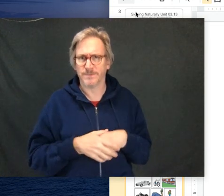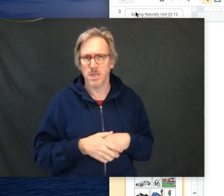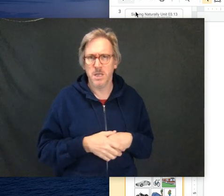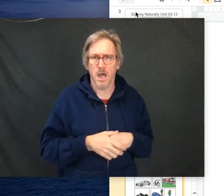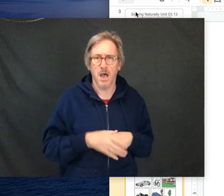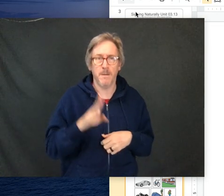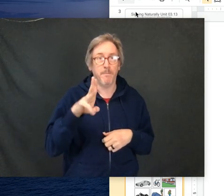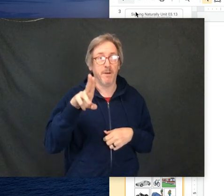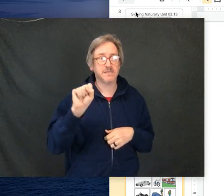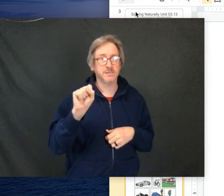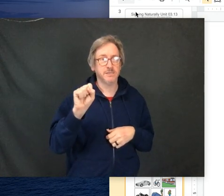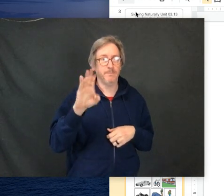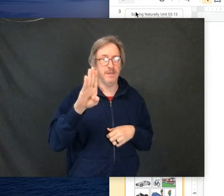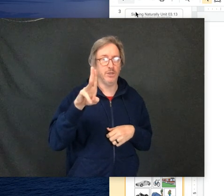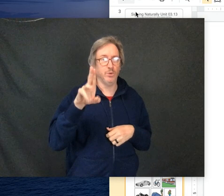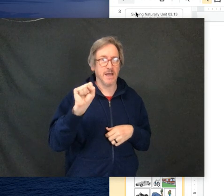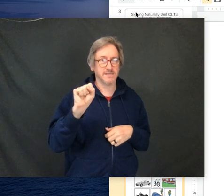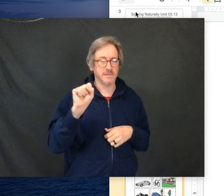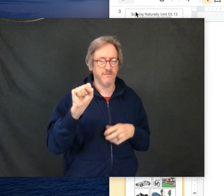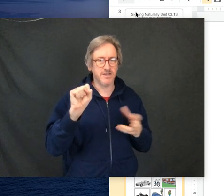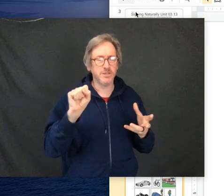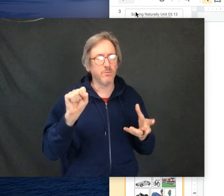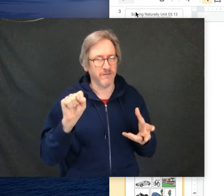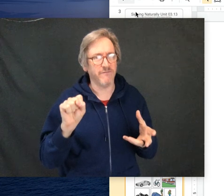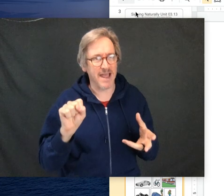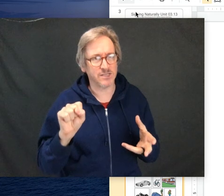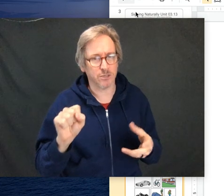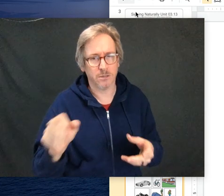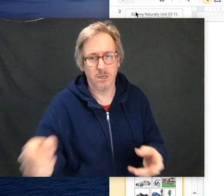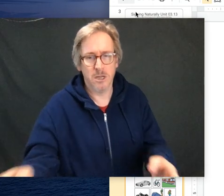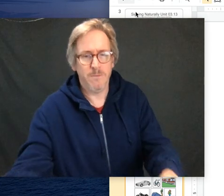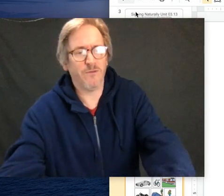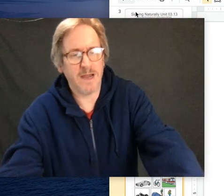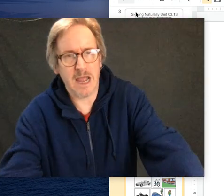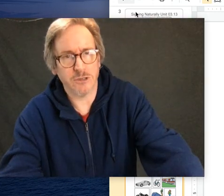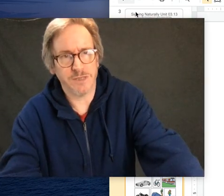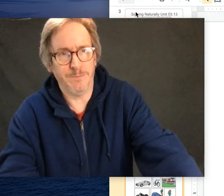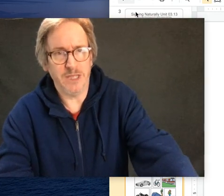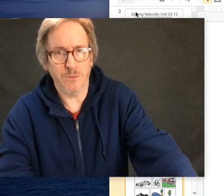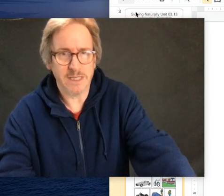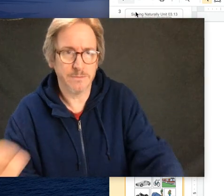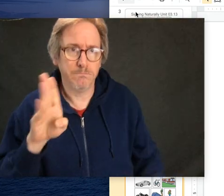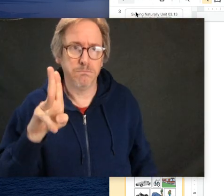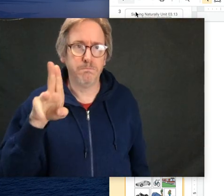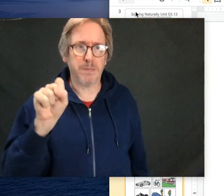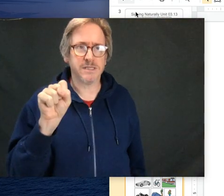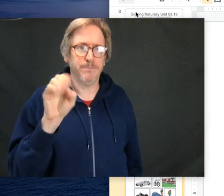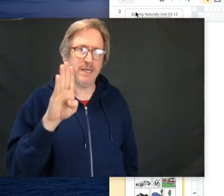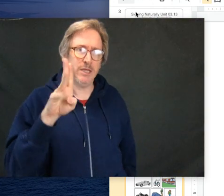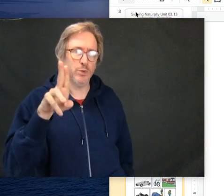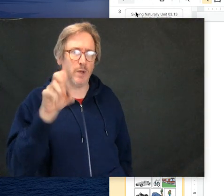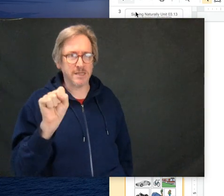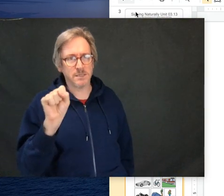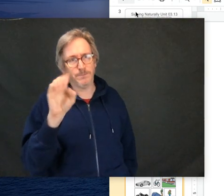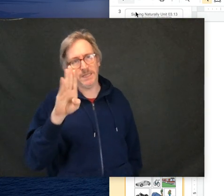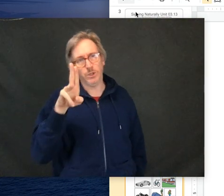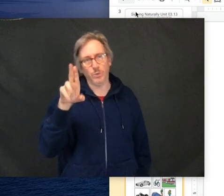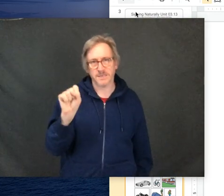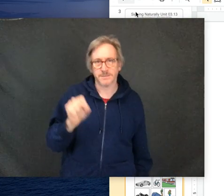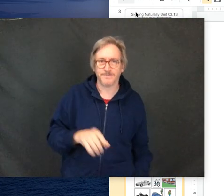apologize. Bus, B-U-S. Eventually it will get faster. But for right now, just B-U-S. Bus,